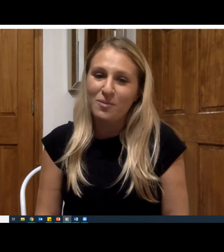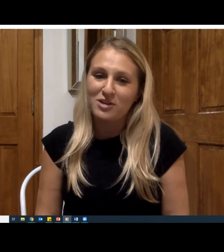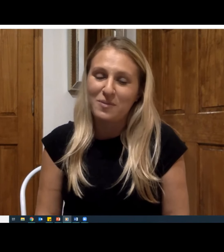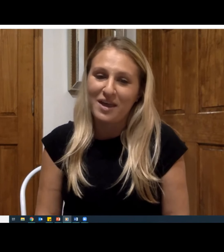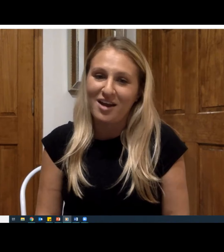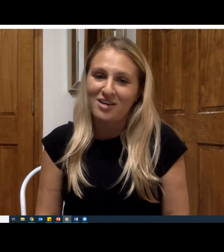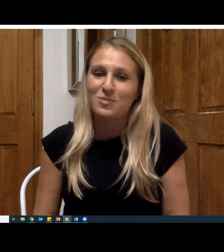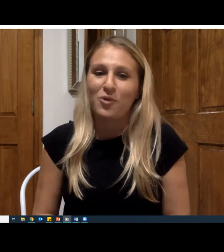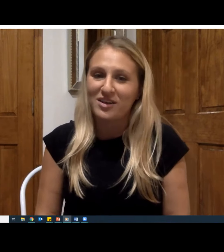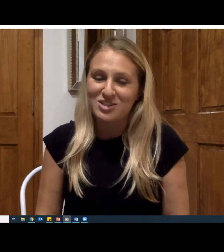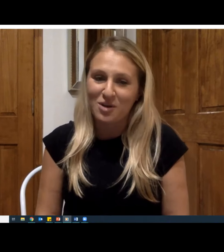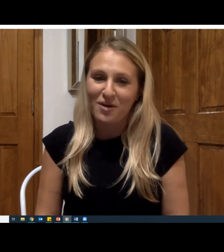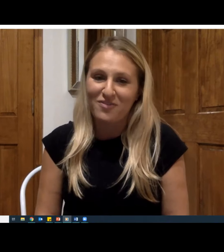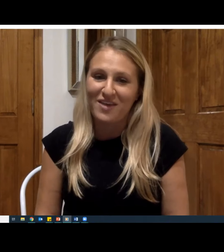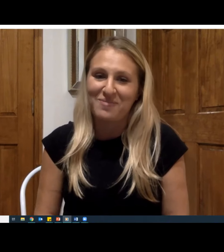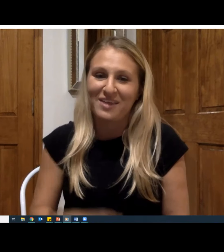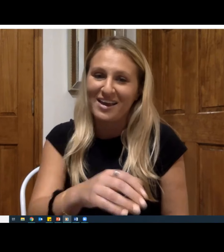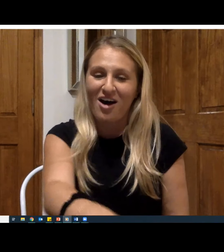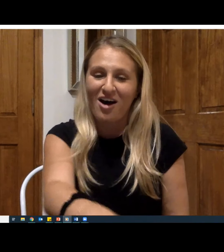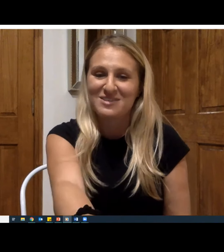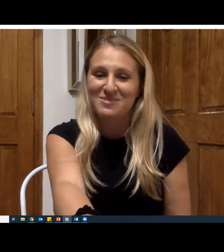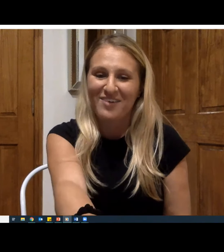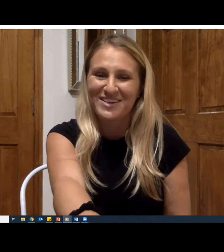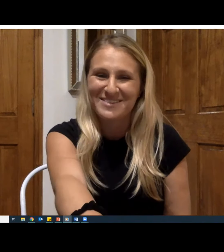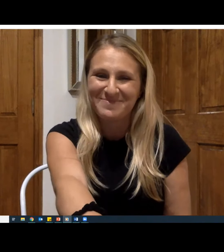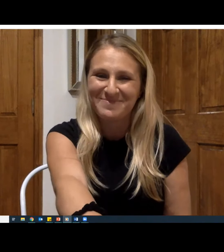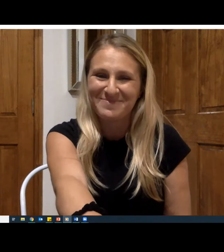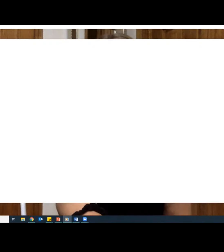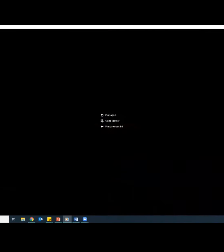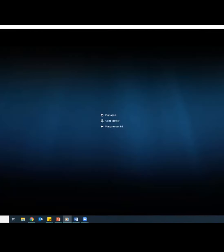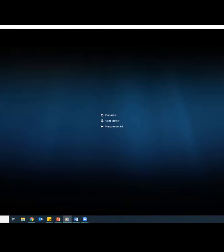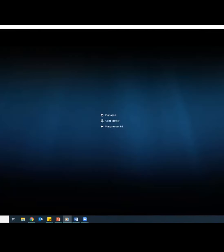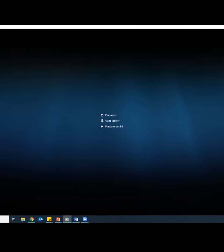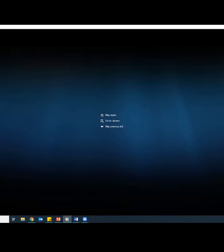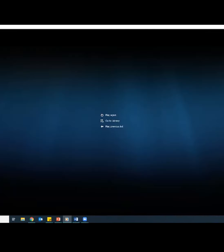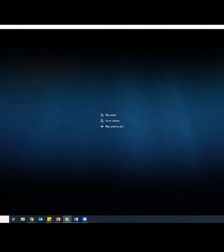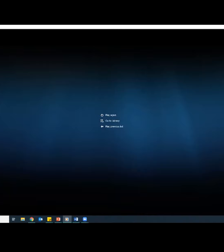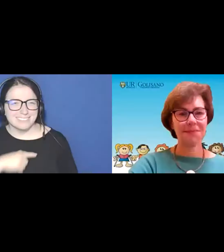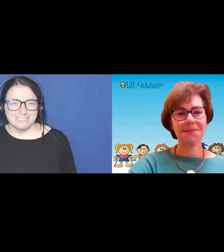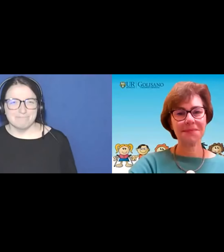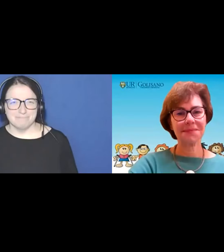you so much for being here and supporting the Skirboll Family Autism Conference.